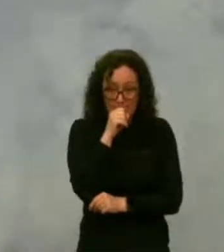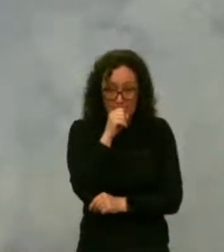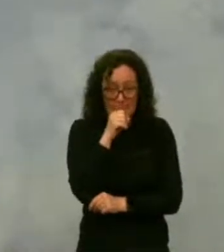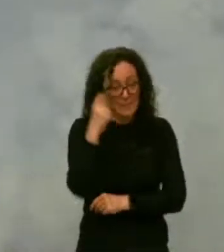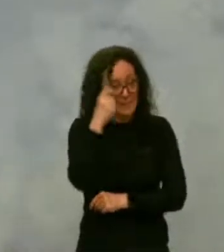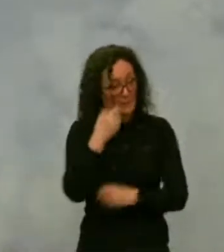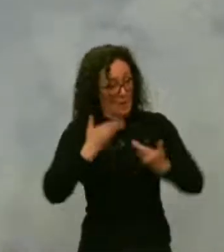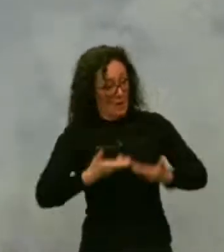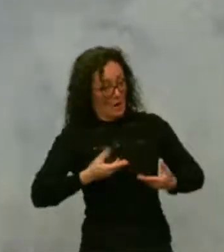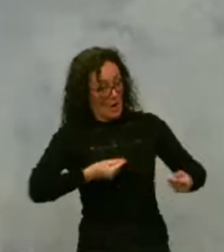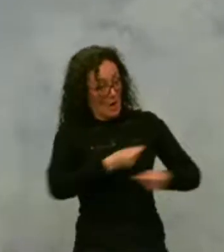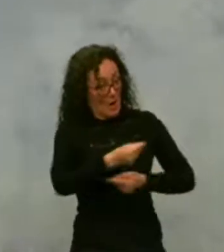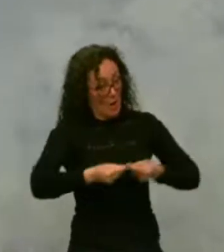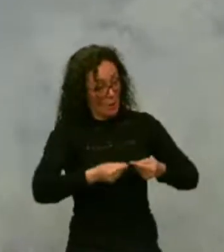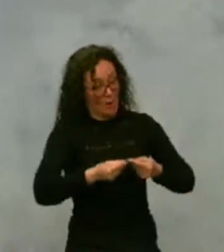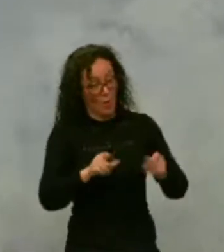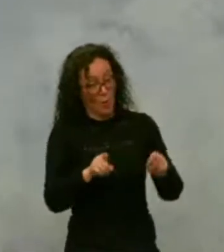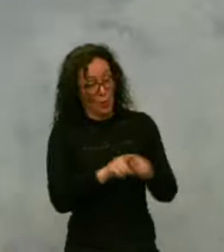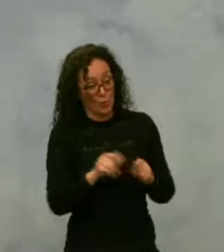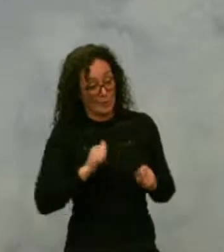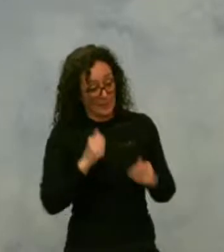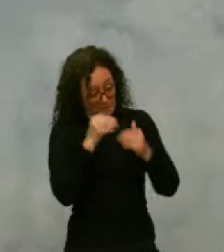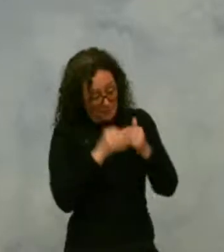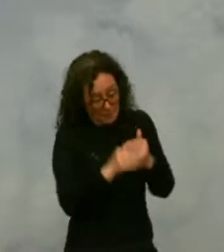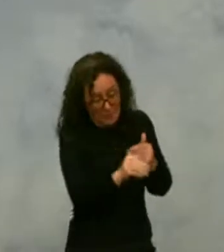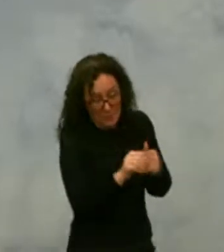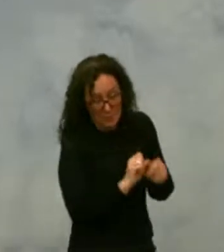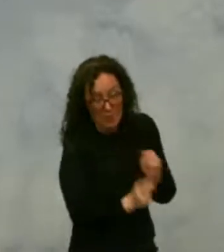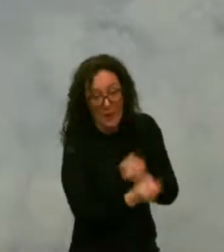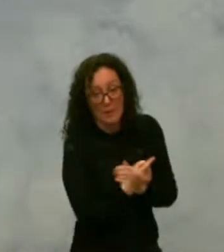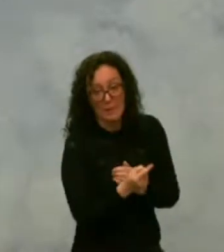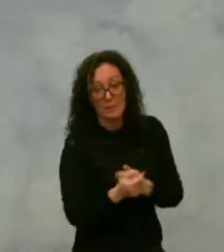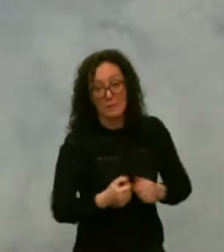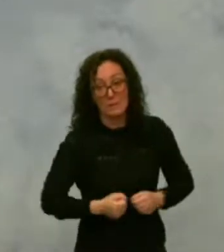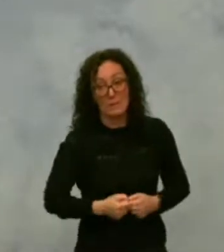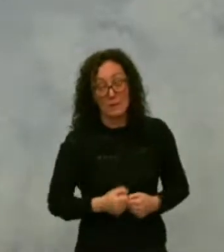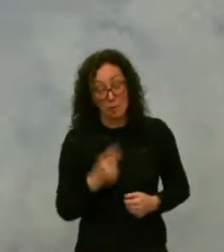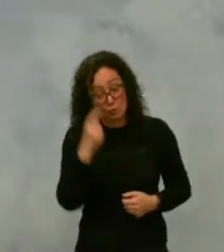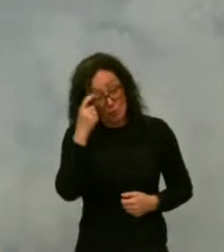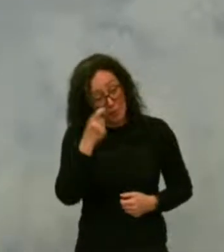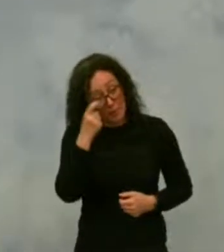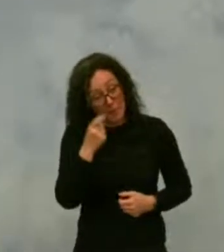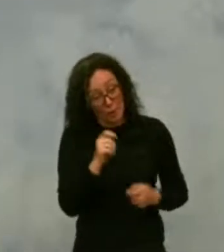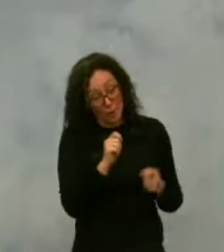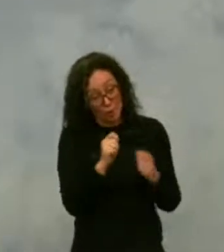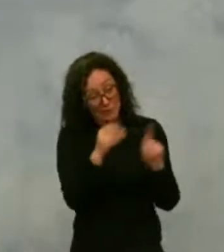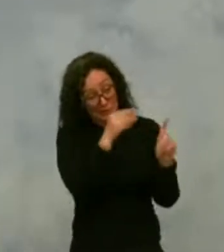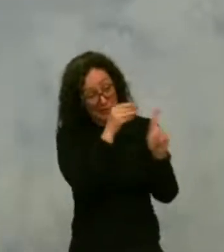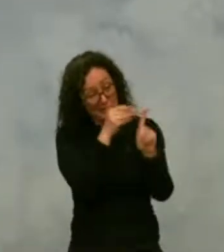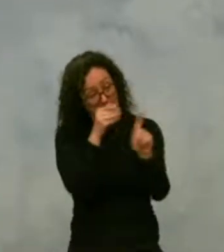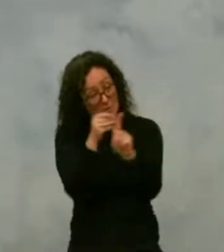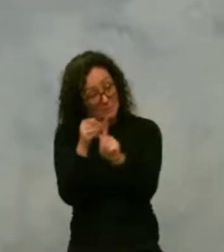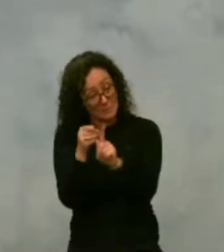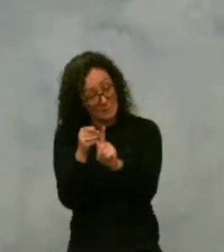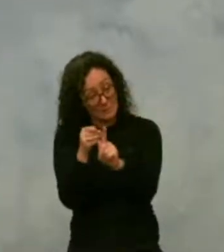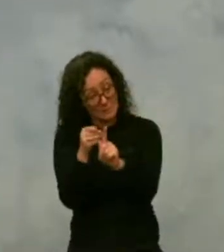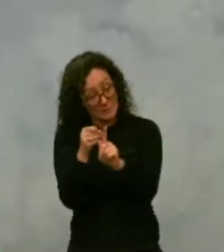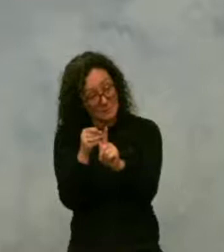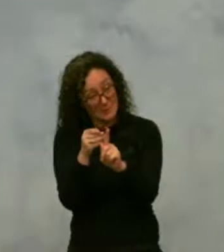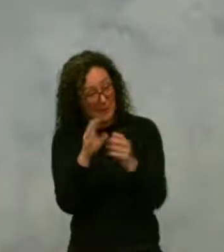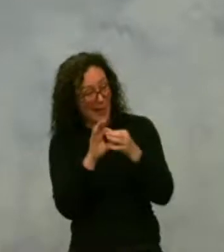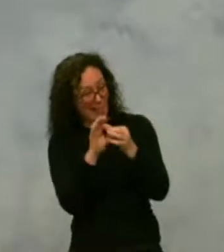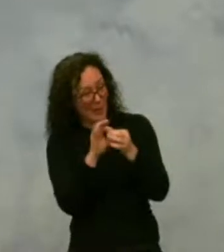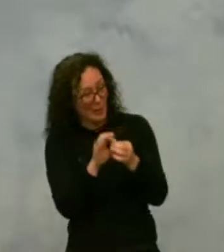situation as it's seen going forward, has there been any thought given to altering the targets for collections of rent, council